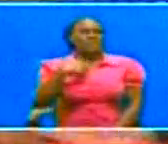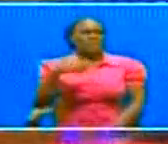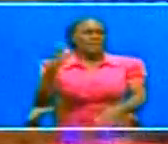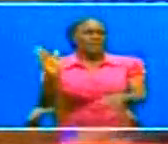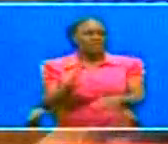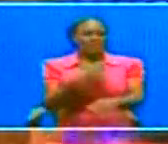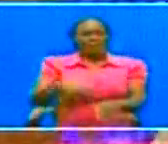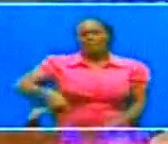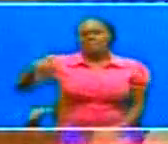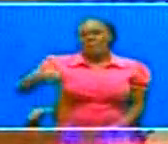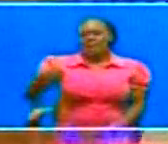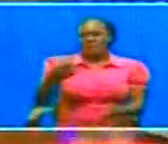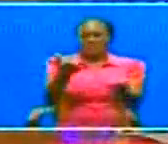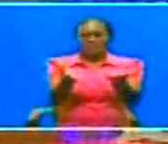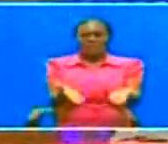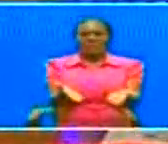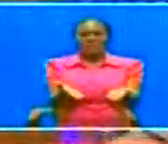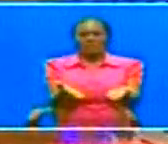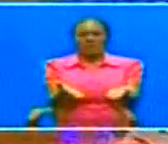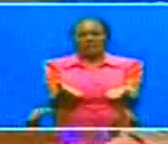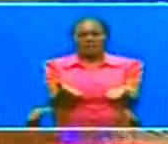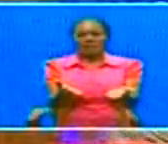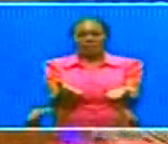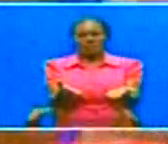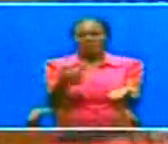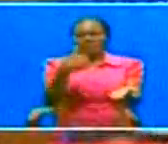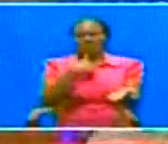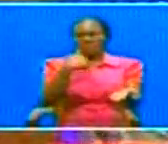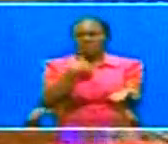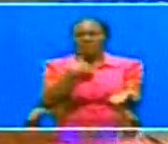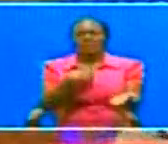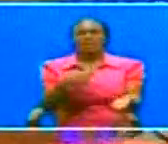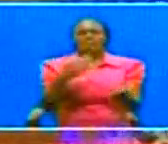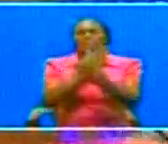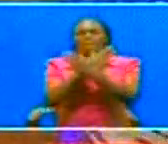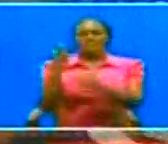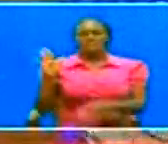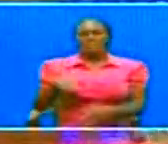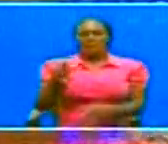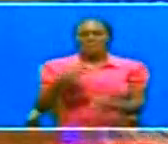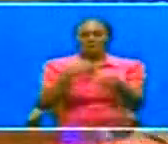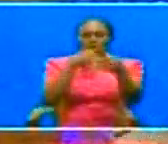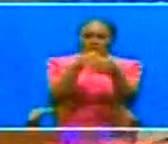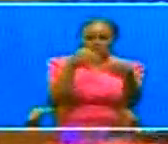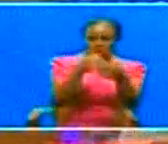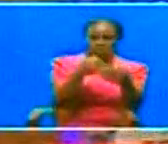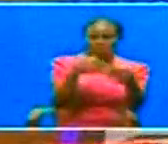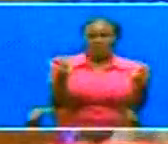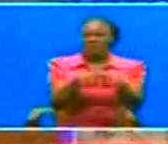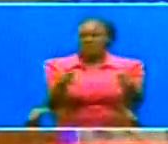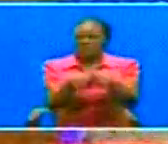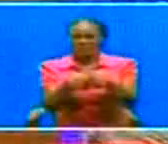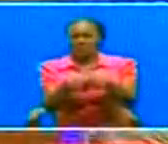put my dad's vinyl on the thing, and I'd be in mom's clothes, huge, you know, with her red